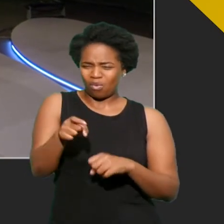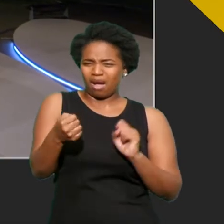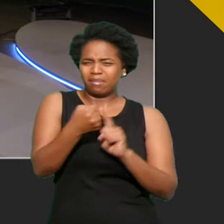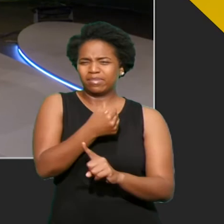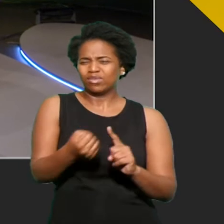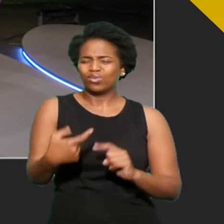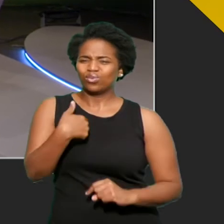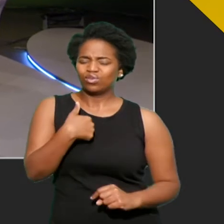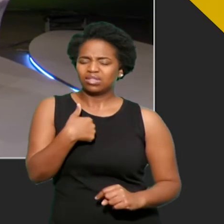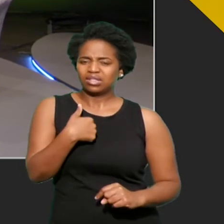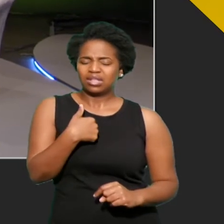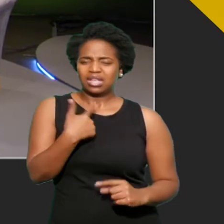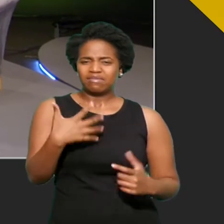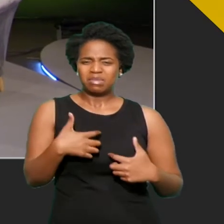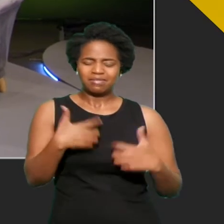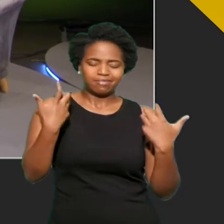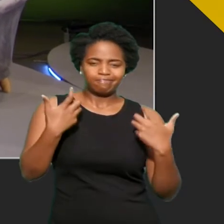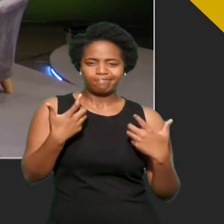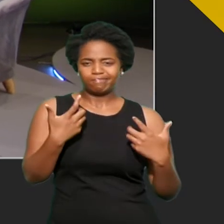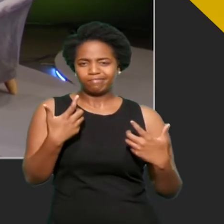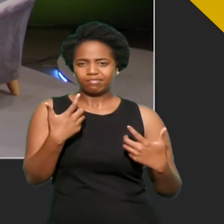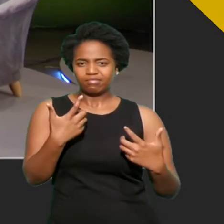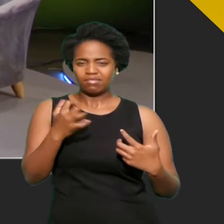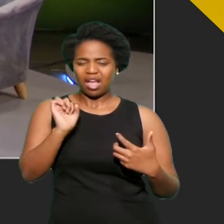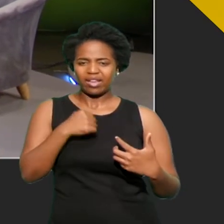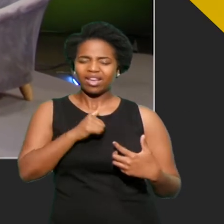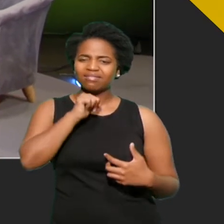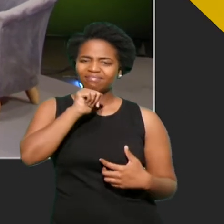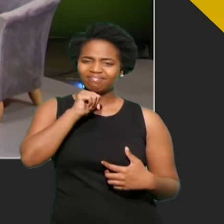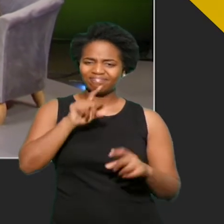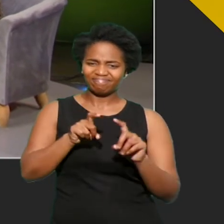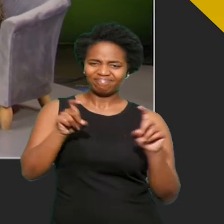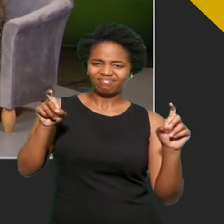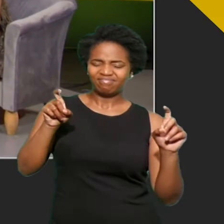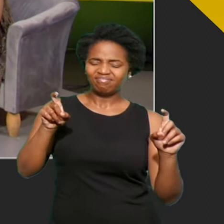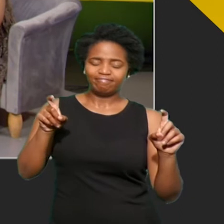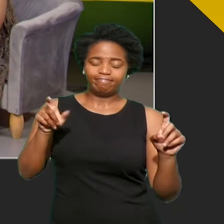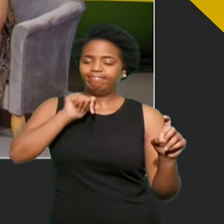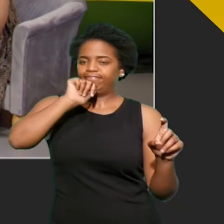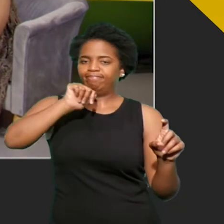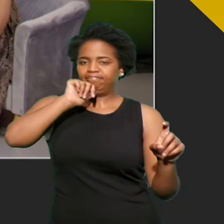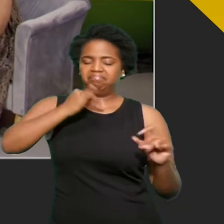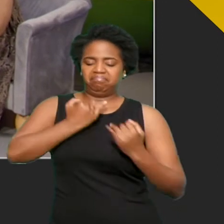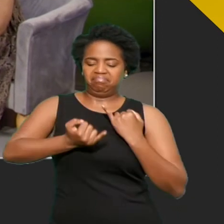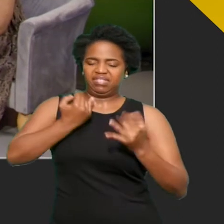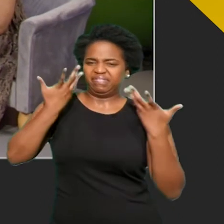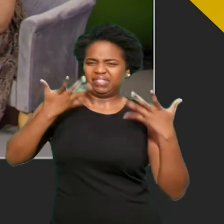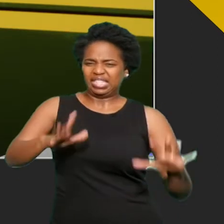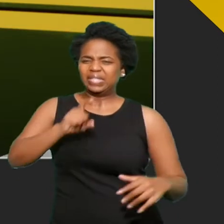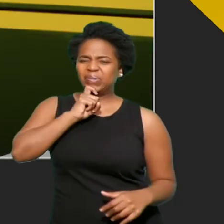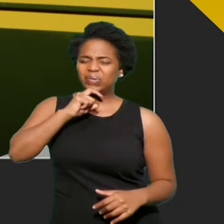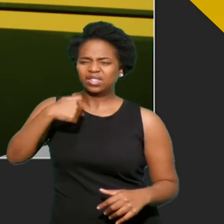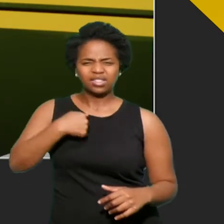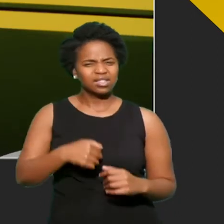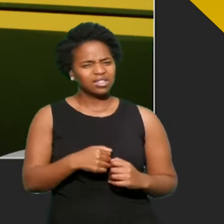then uyazi ukuthi mangikwatile I can just open my legs forcefully and then ayenze into ayenzayo bese ayaqeda kuphela. Siswami why